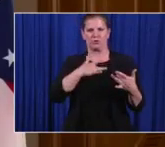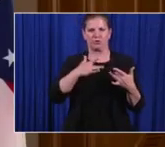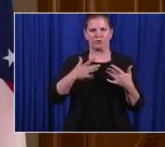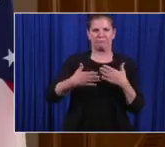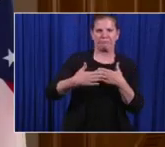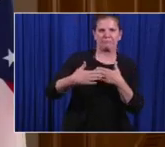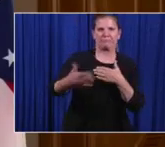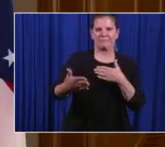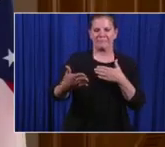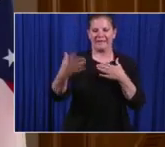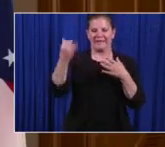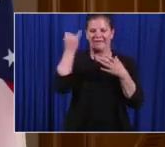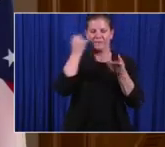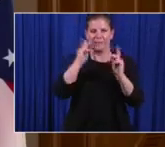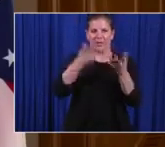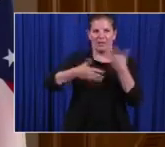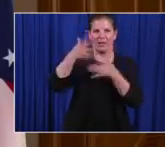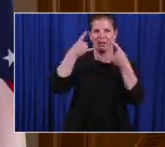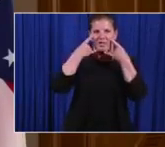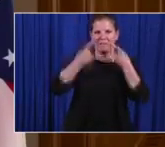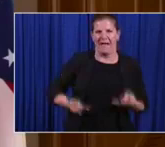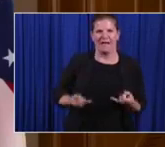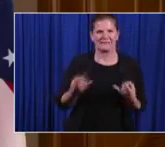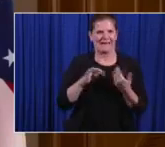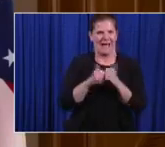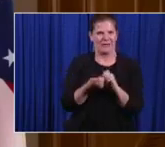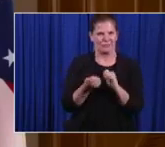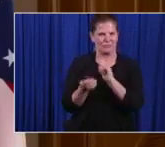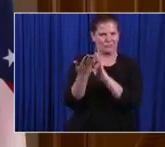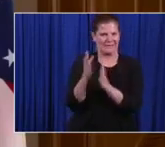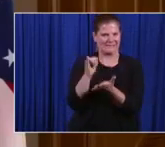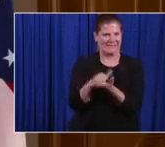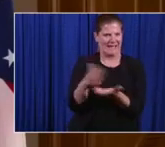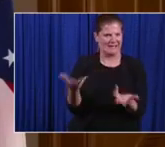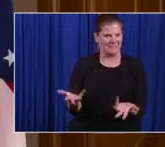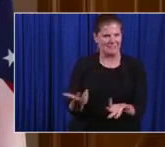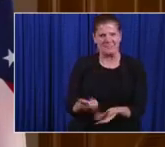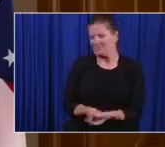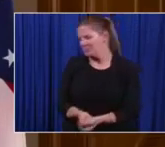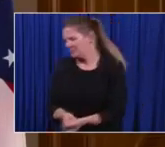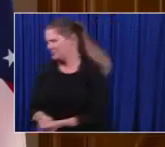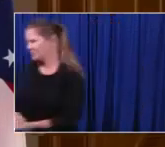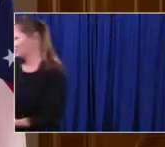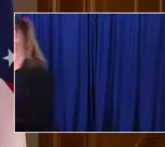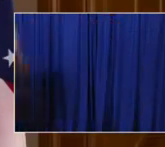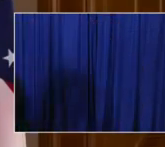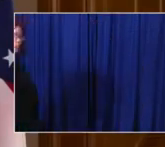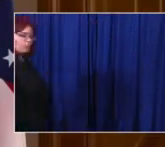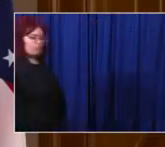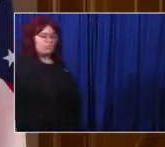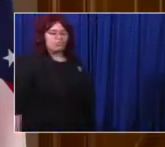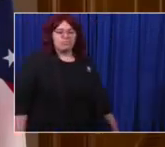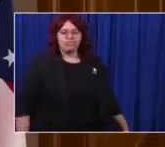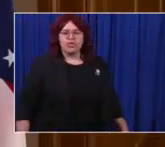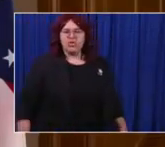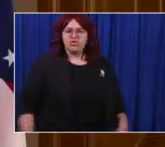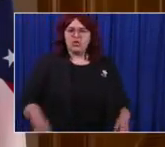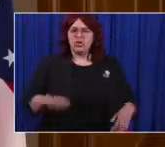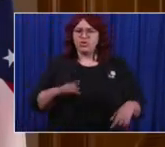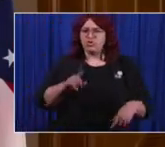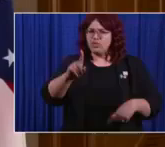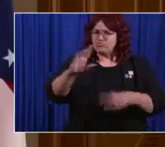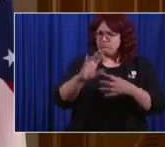again unmasked? Yeah, if I said that about schools, I